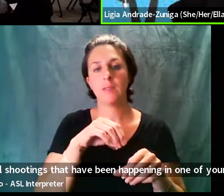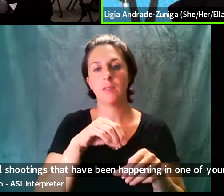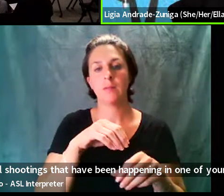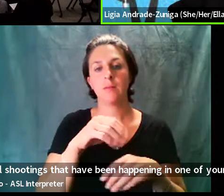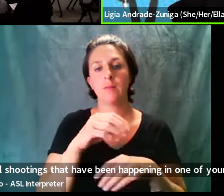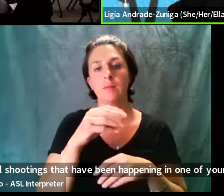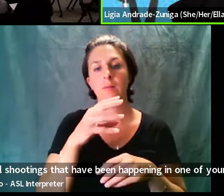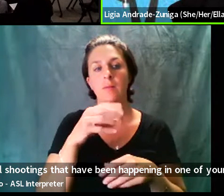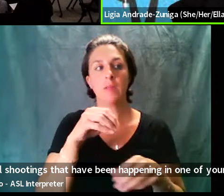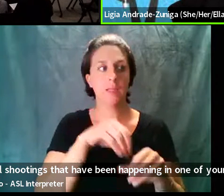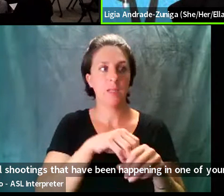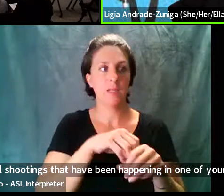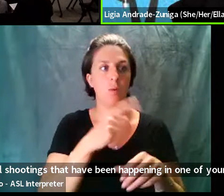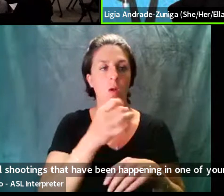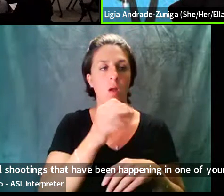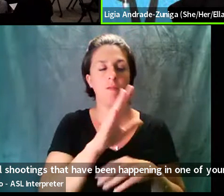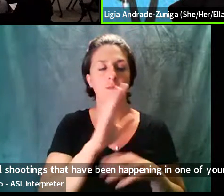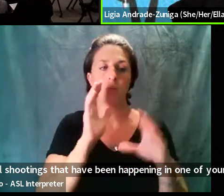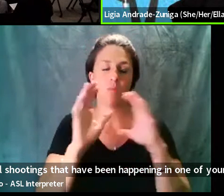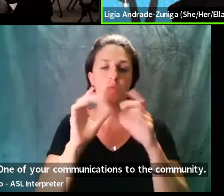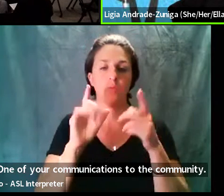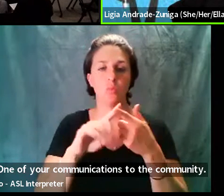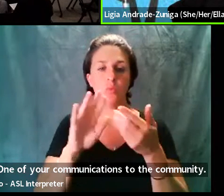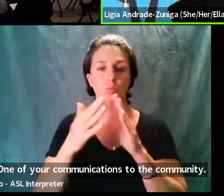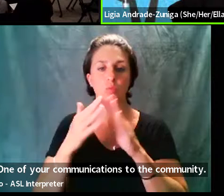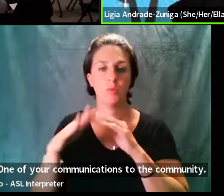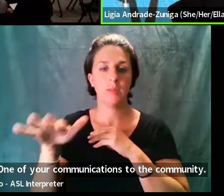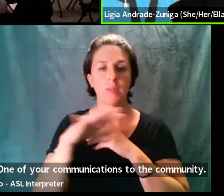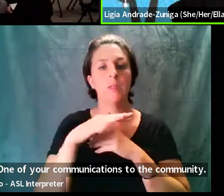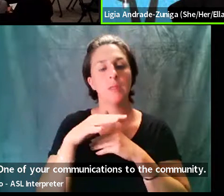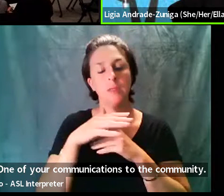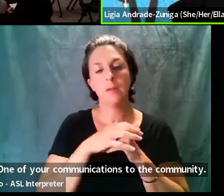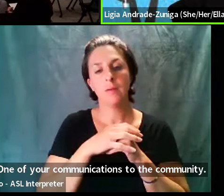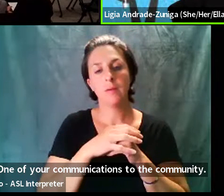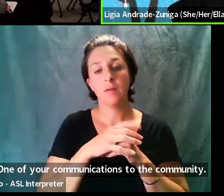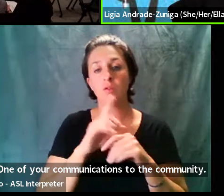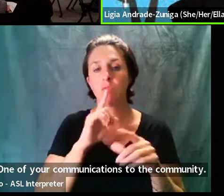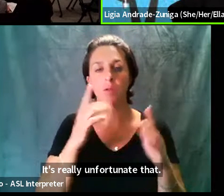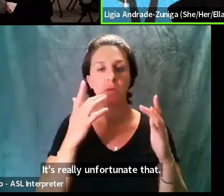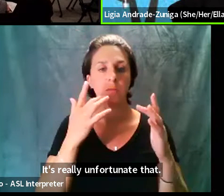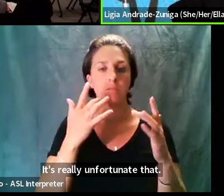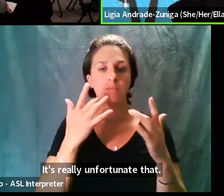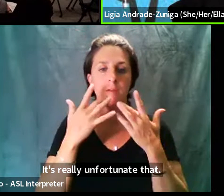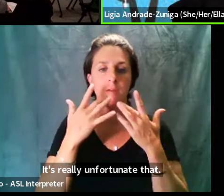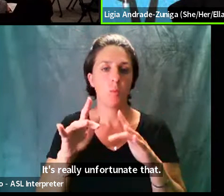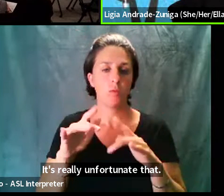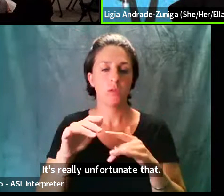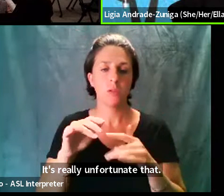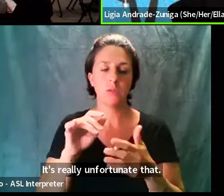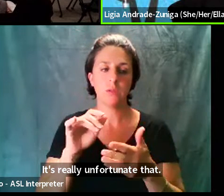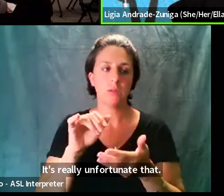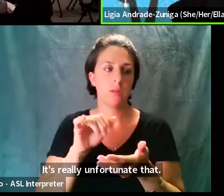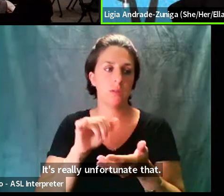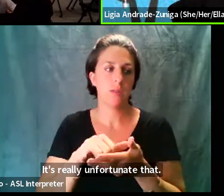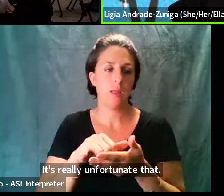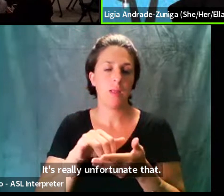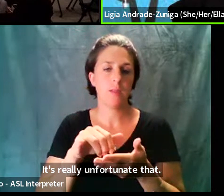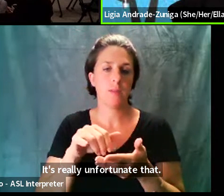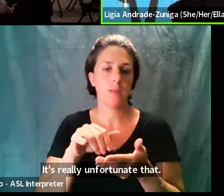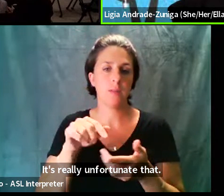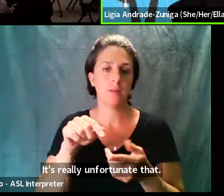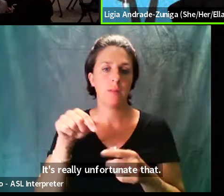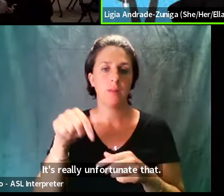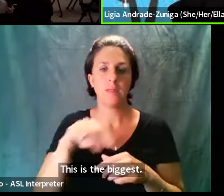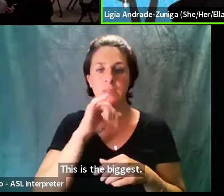communications to the community. It's really unfortunate that this is the biggest threat